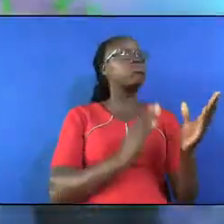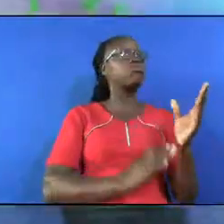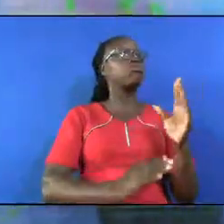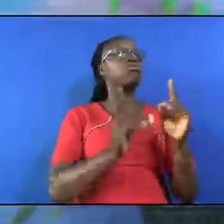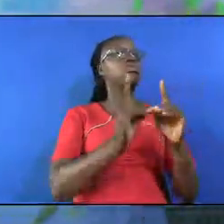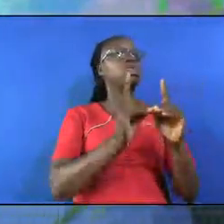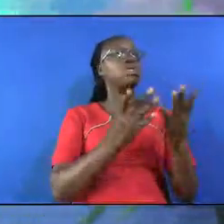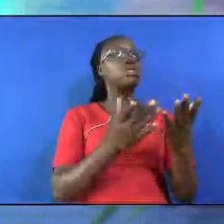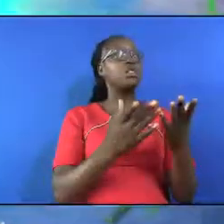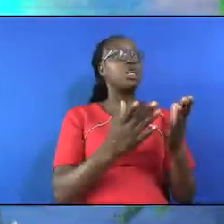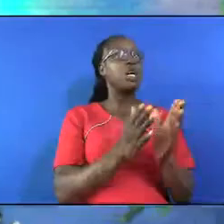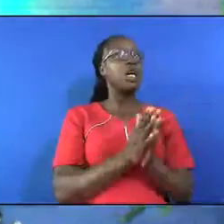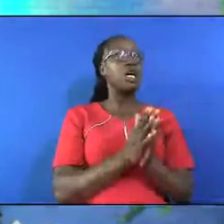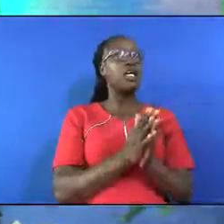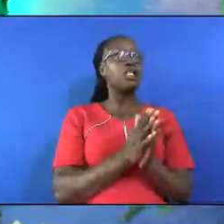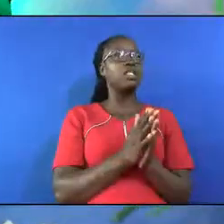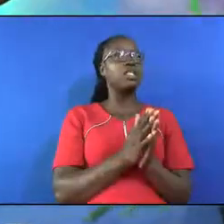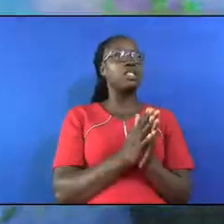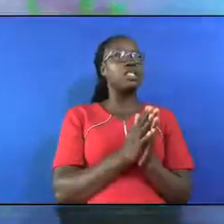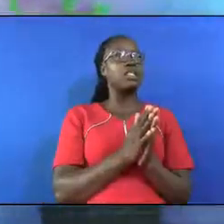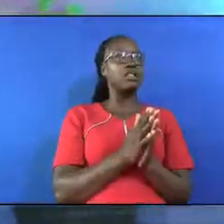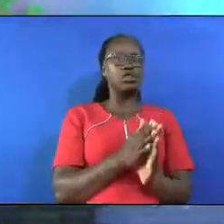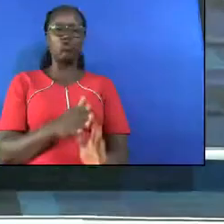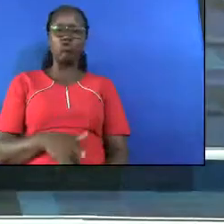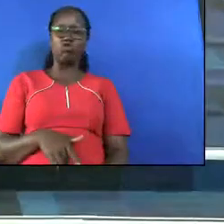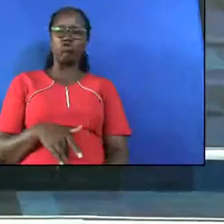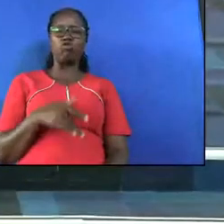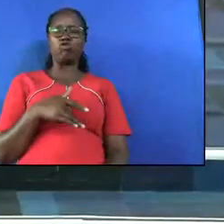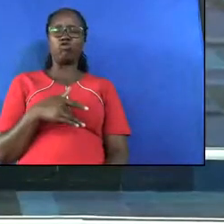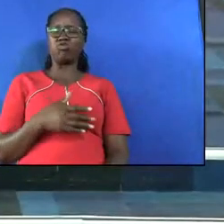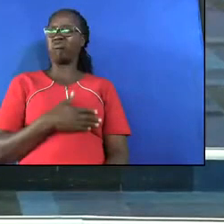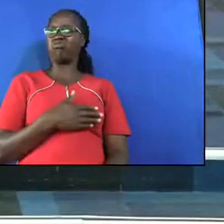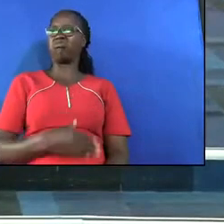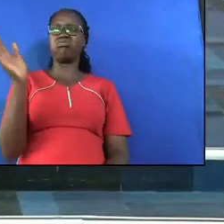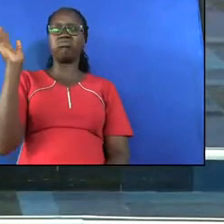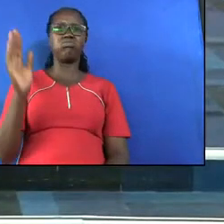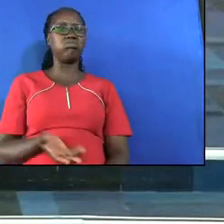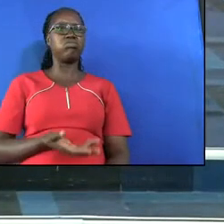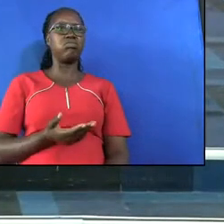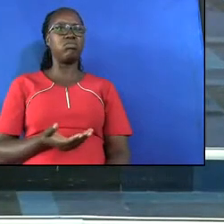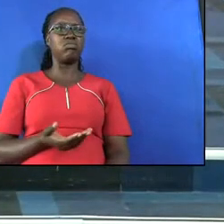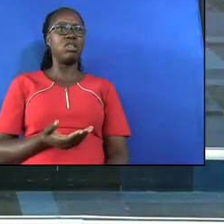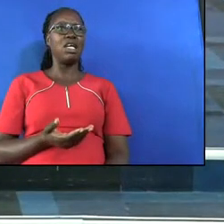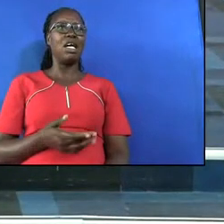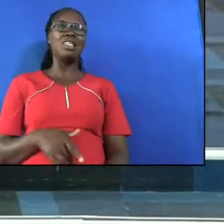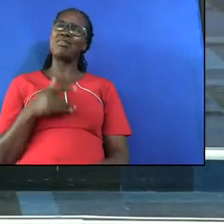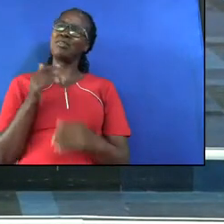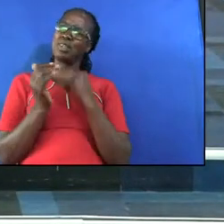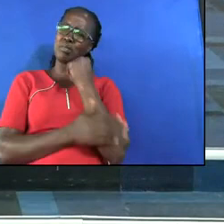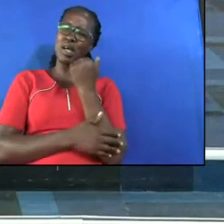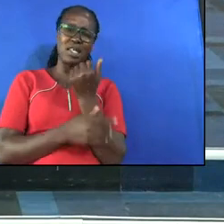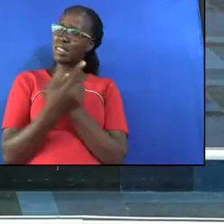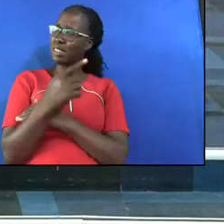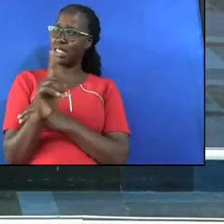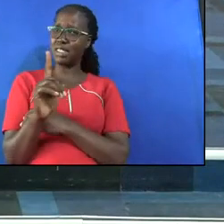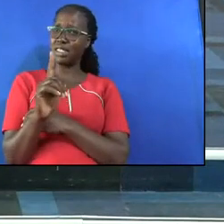daddy and you know, because you are so moody, you just dismiss them and you know they feel so bad, right? So we despise